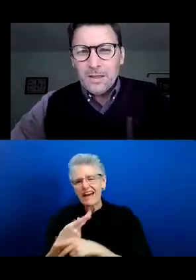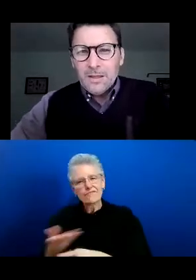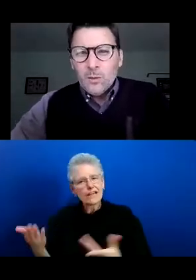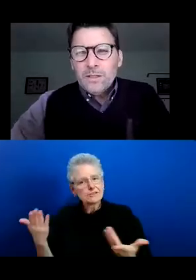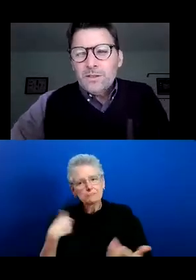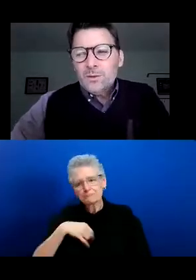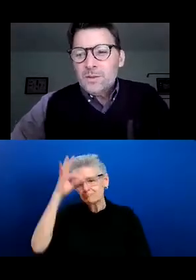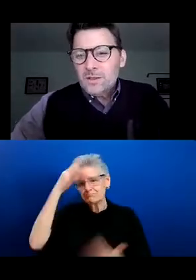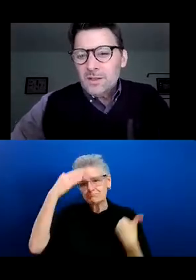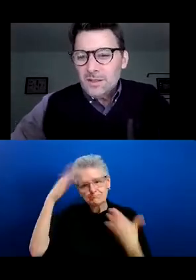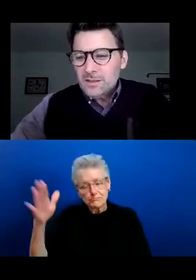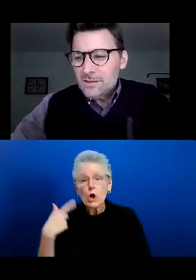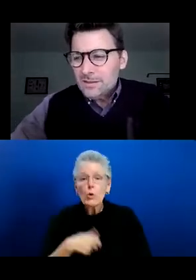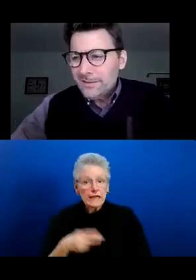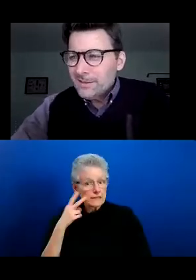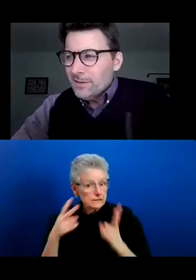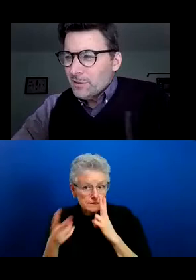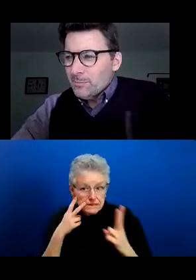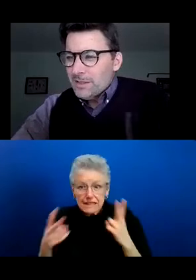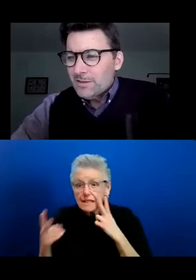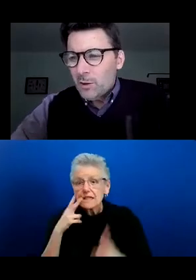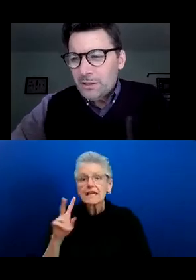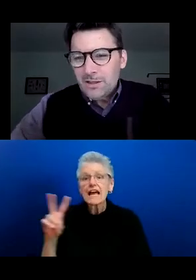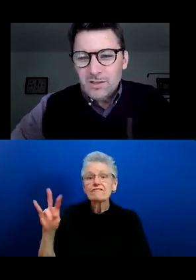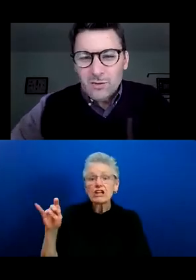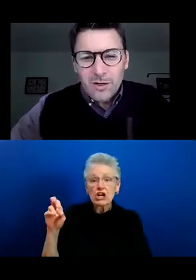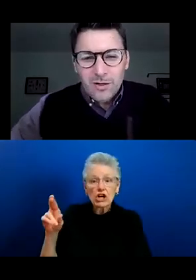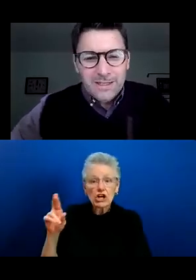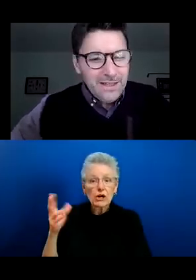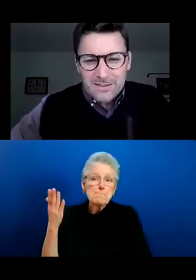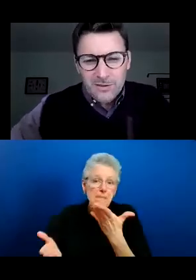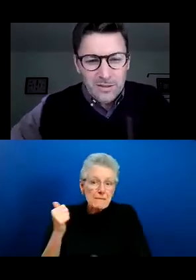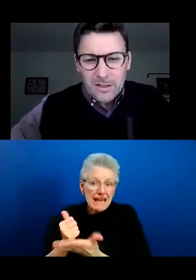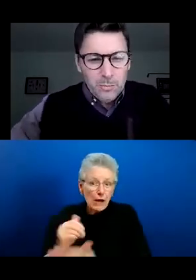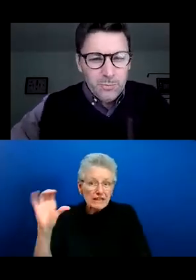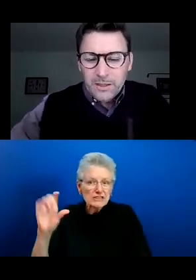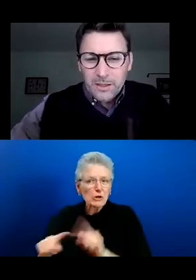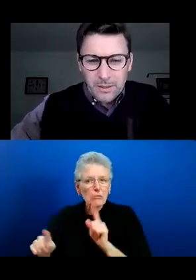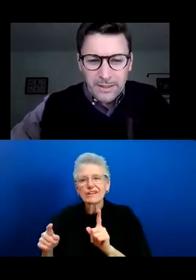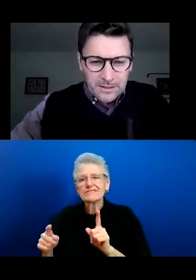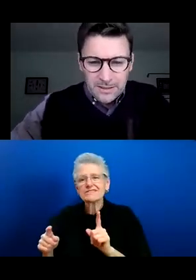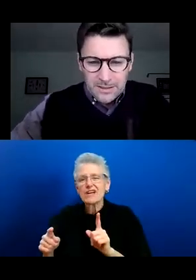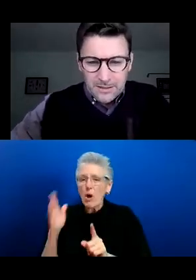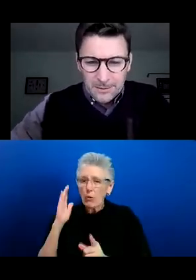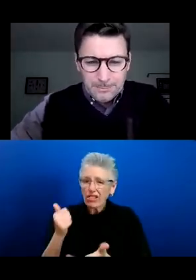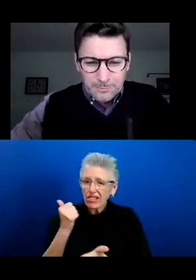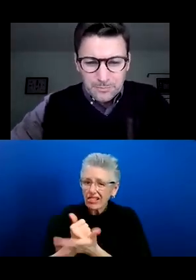that. We do see things like vinegar potentially helping cholesterol. I can't tell you that it helps break up